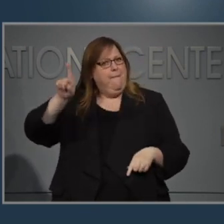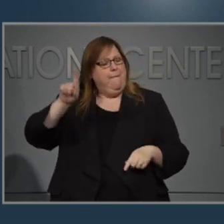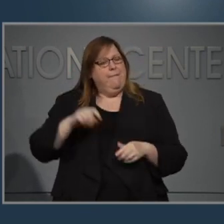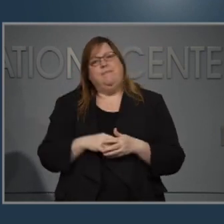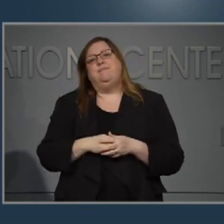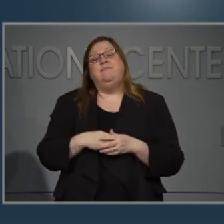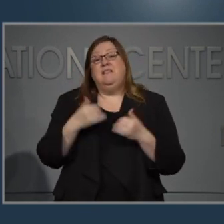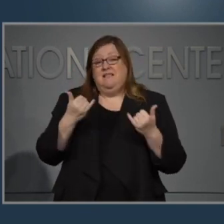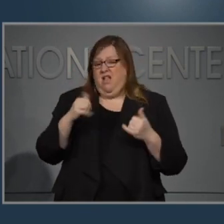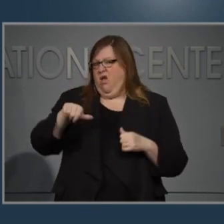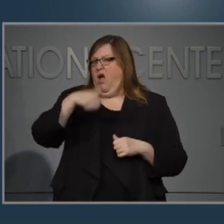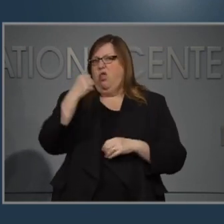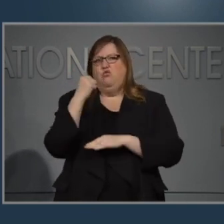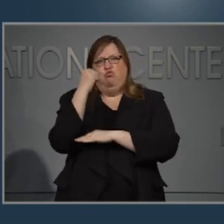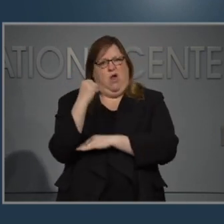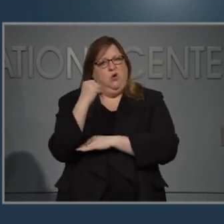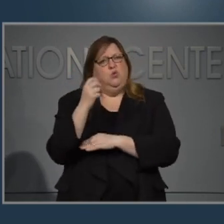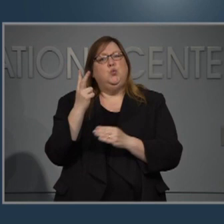number of new cases at